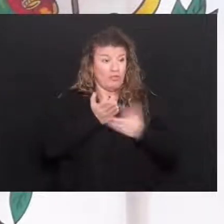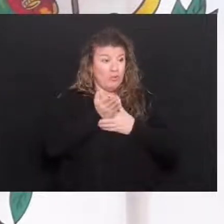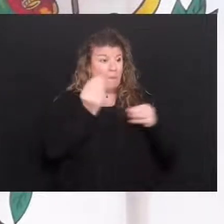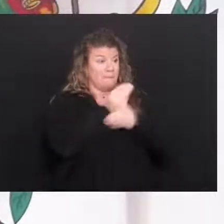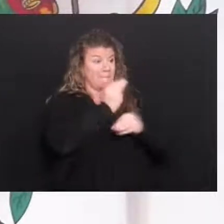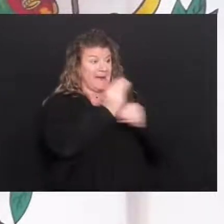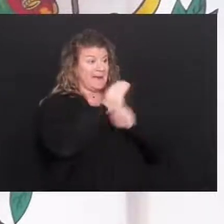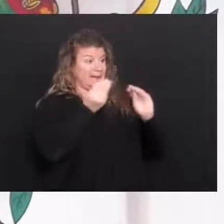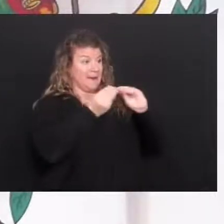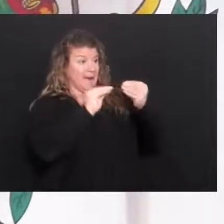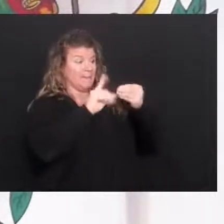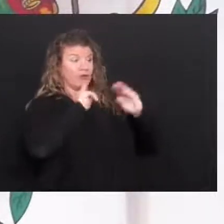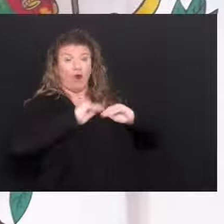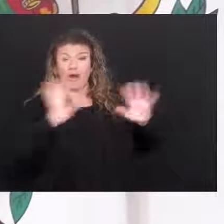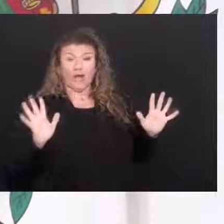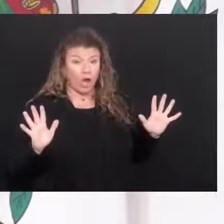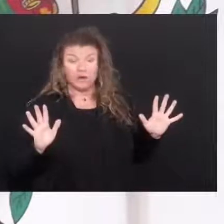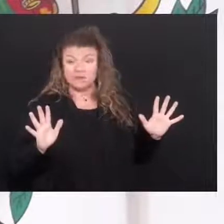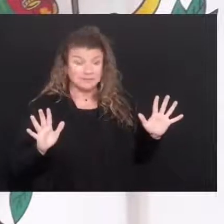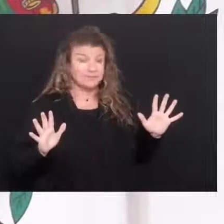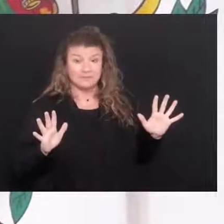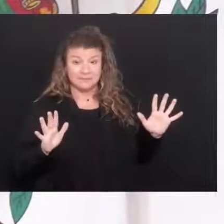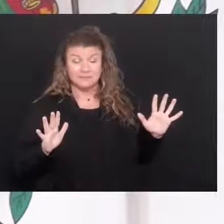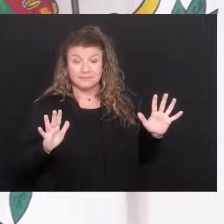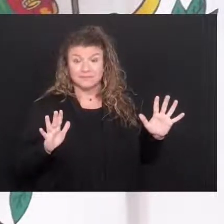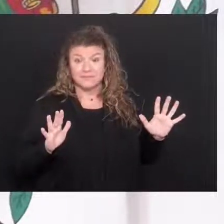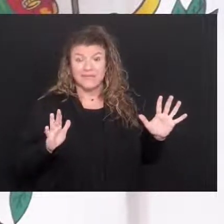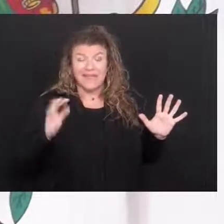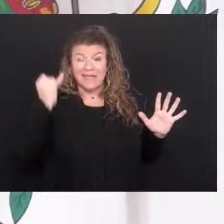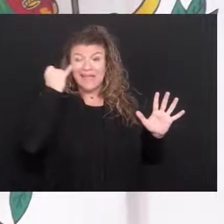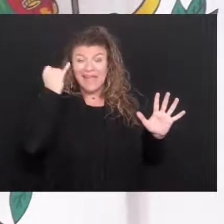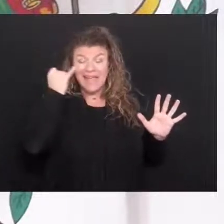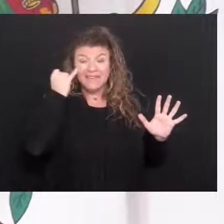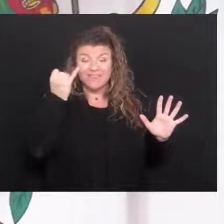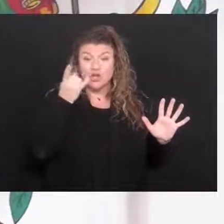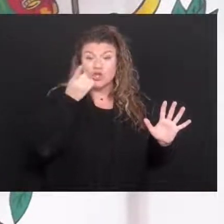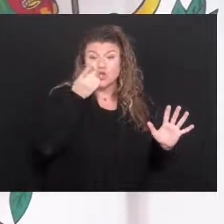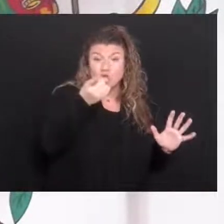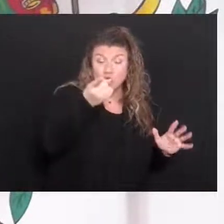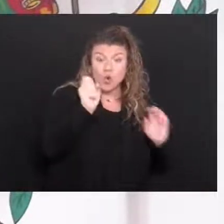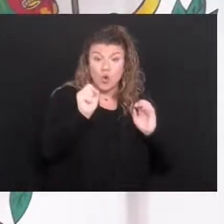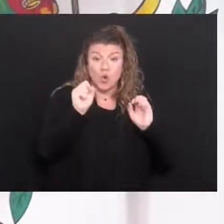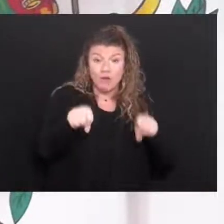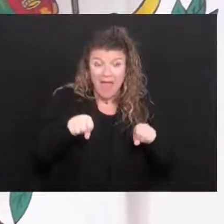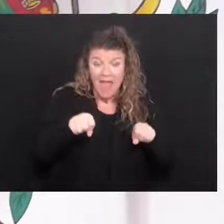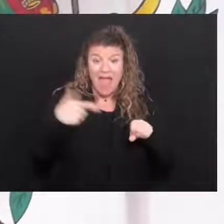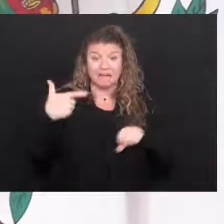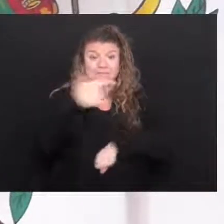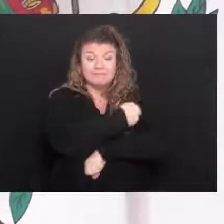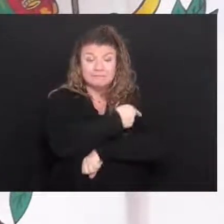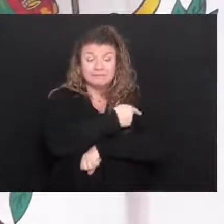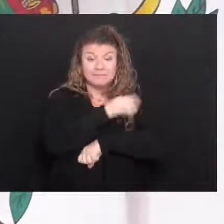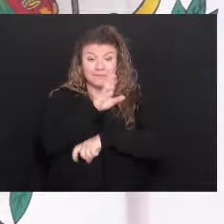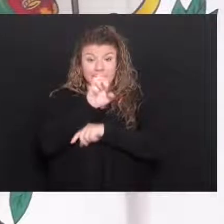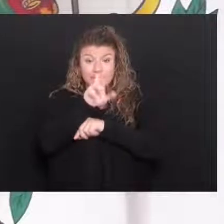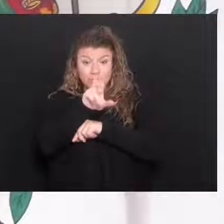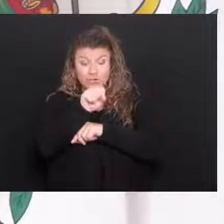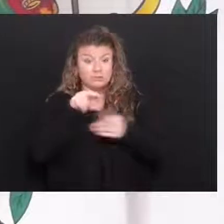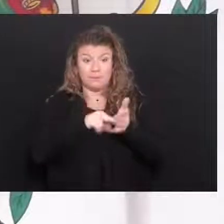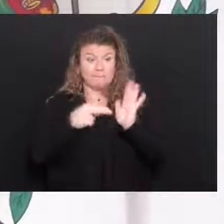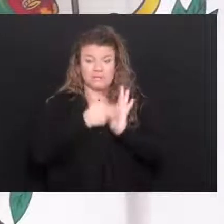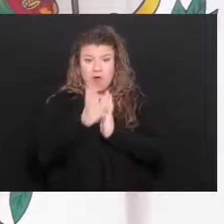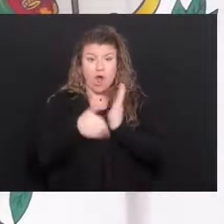it can possibly tell us, that if you are eligible, and you are right now, to get your